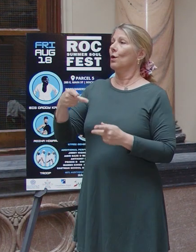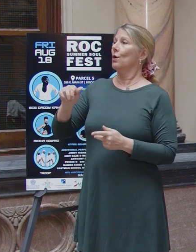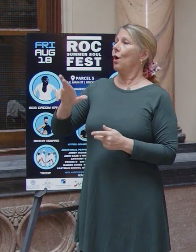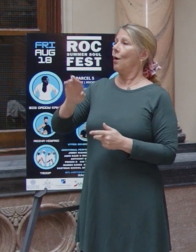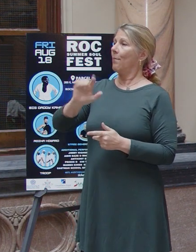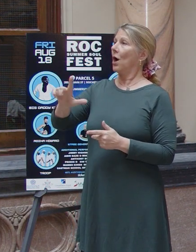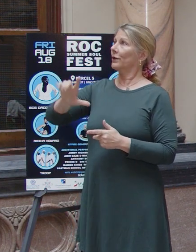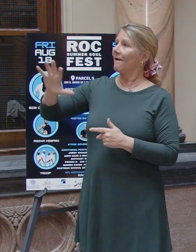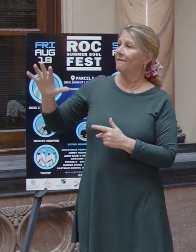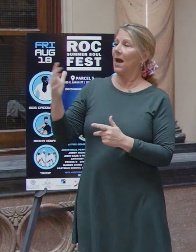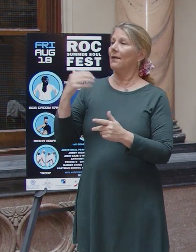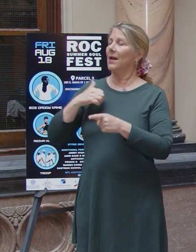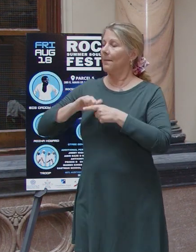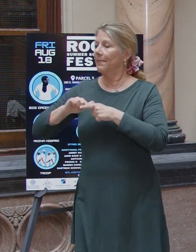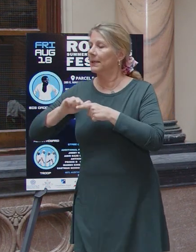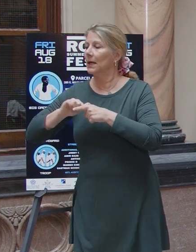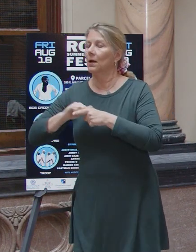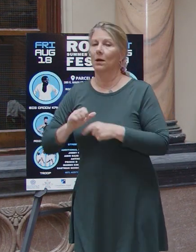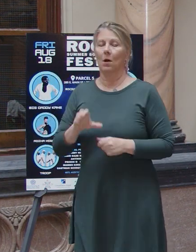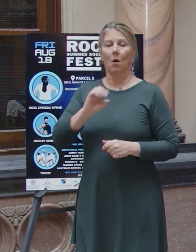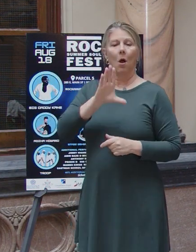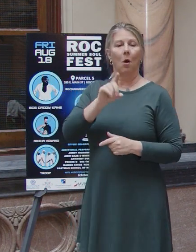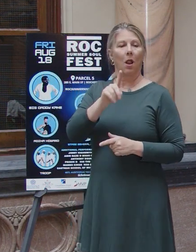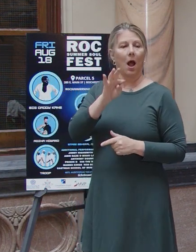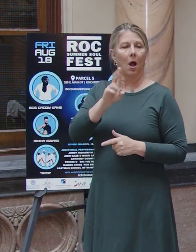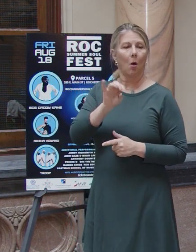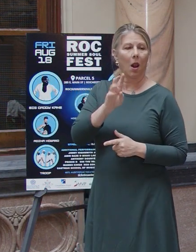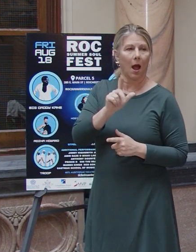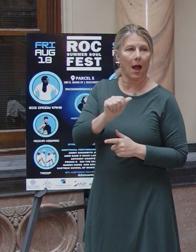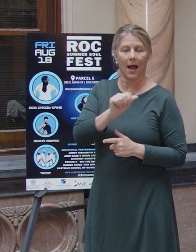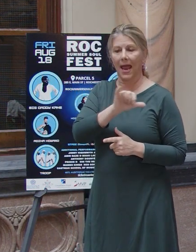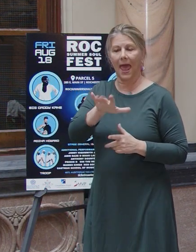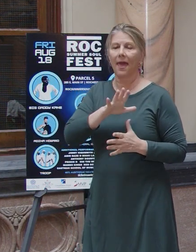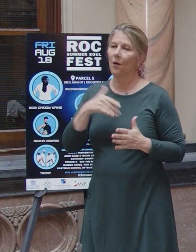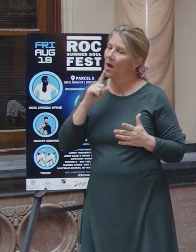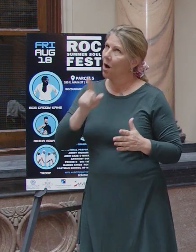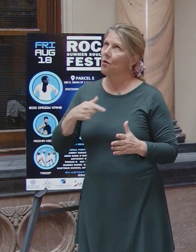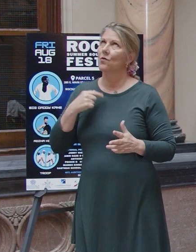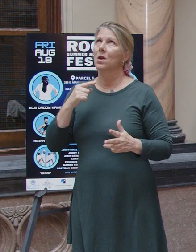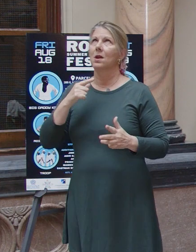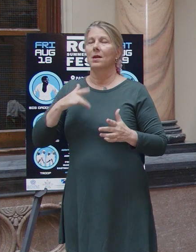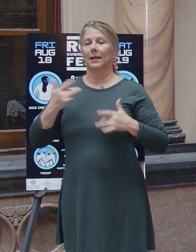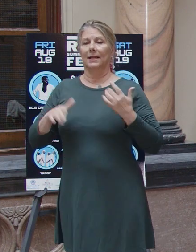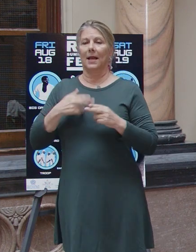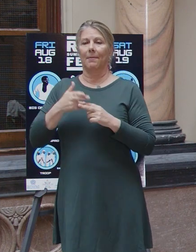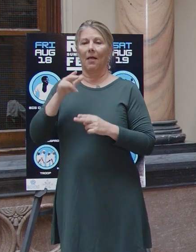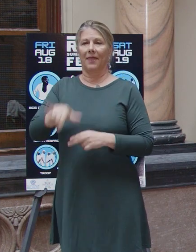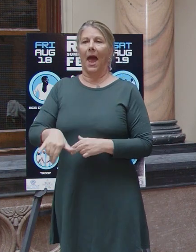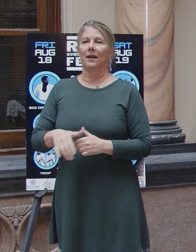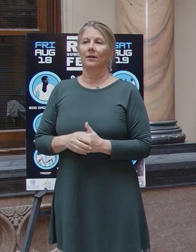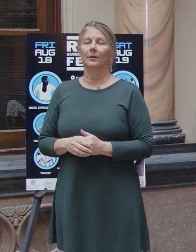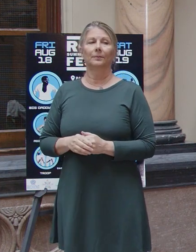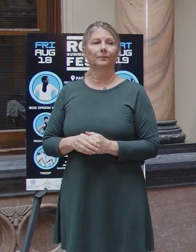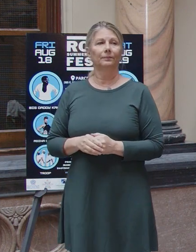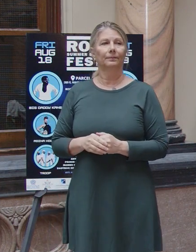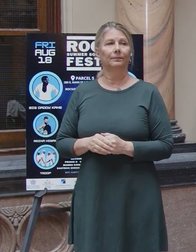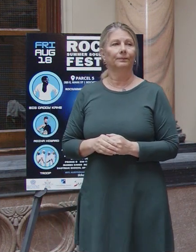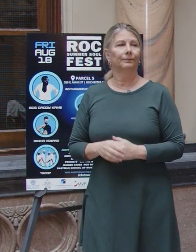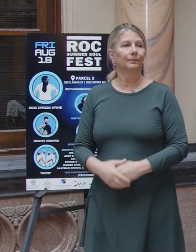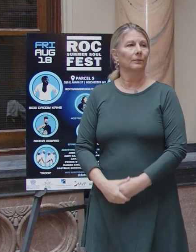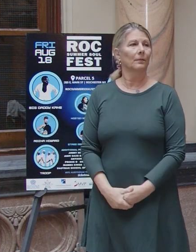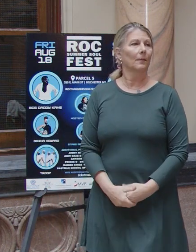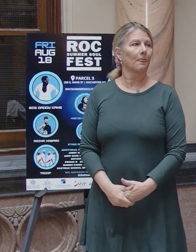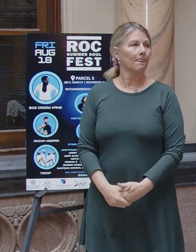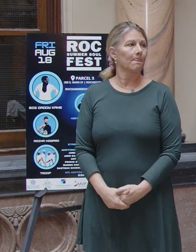Play dance. Hola, hola, eh, we love Kid and Play. So we are very, very excited about that. Before I bring up